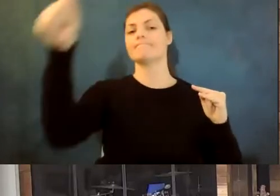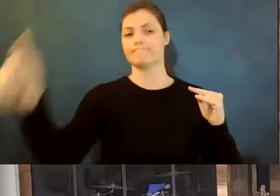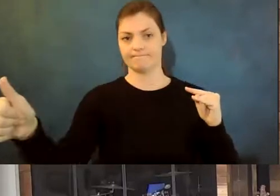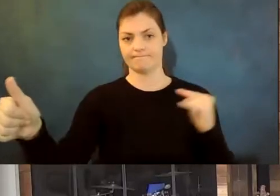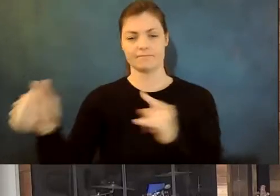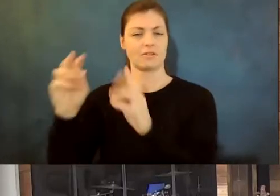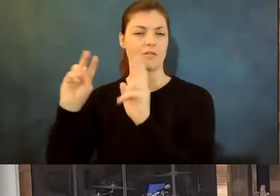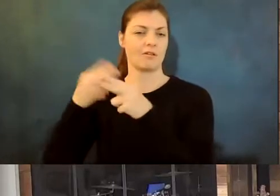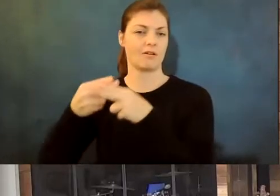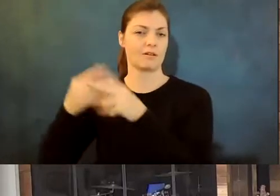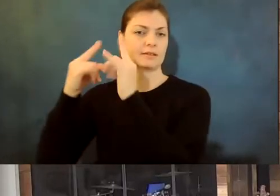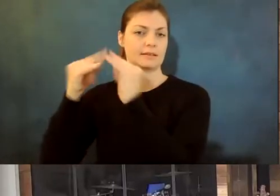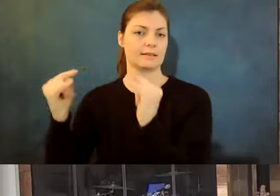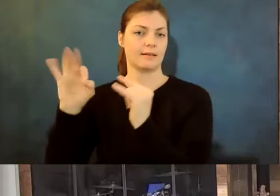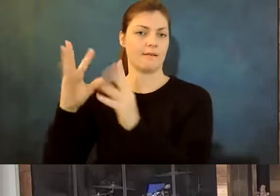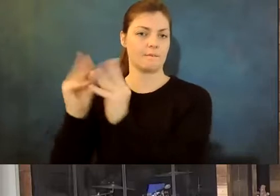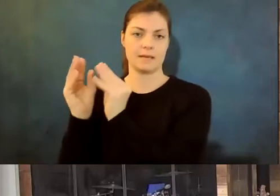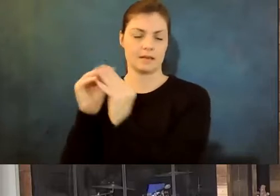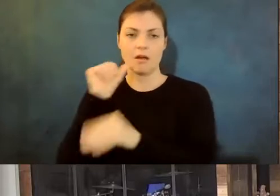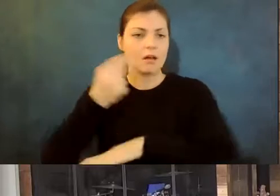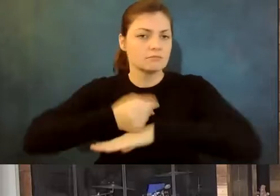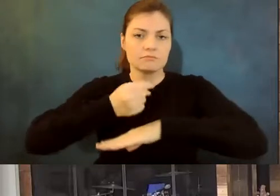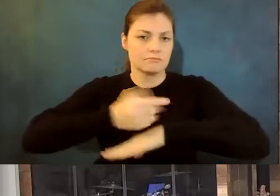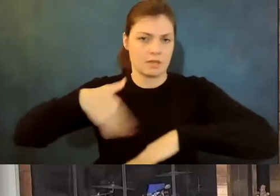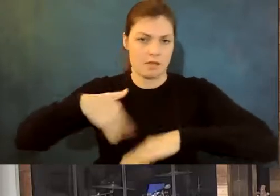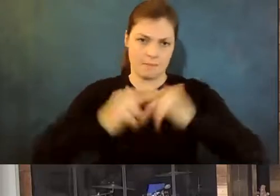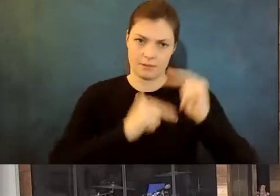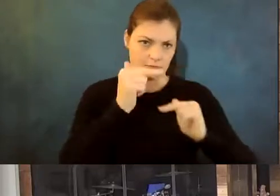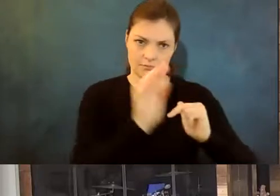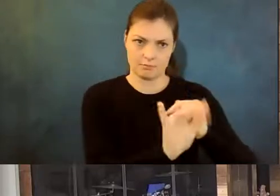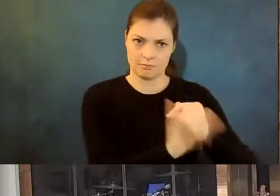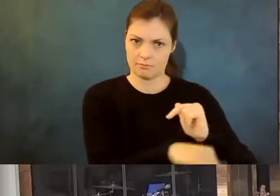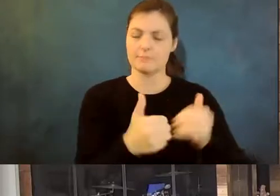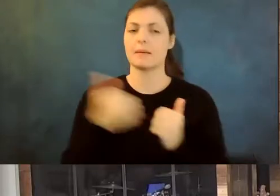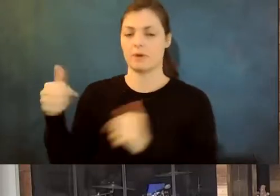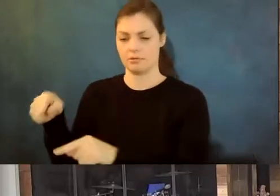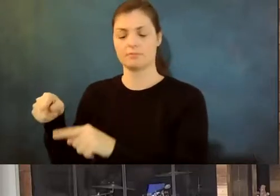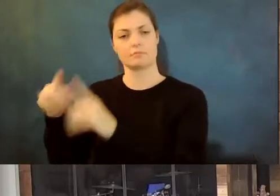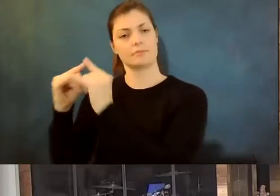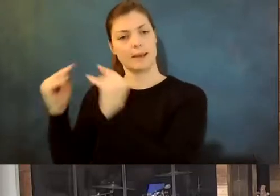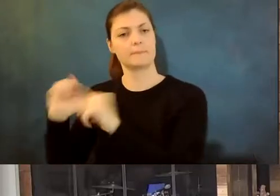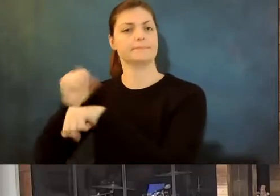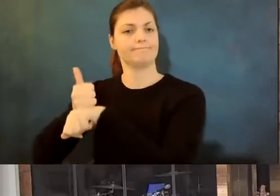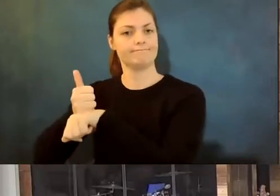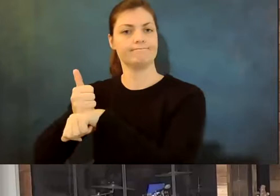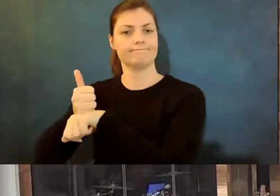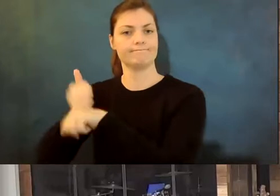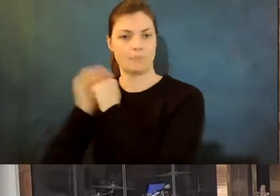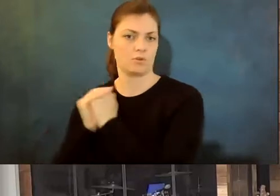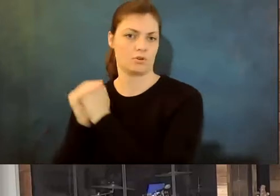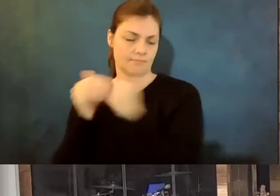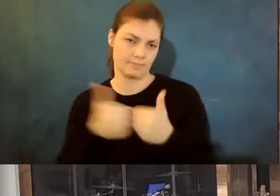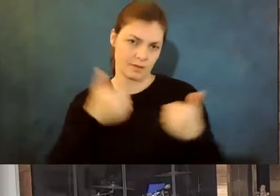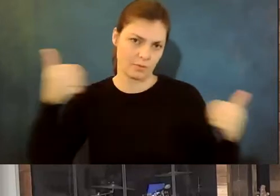meeting to worship. This was not the tabernacle. It wasn't built yet. But this is where they went to worship. Set apart